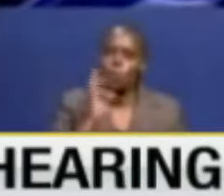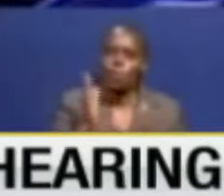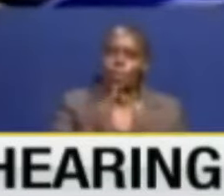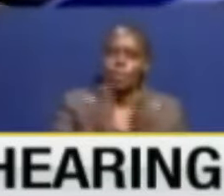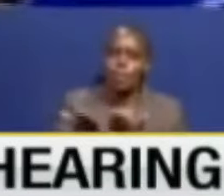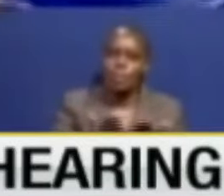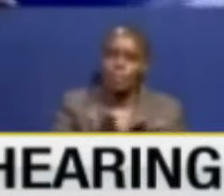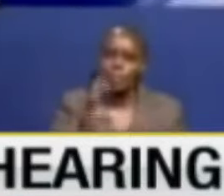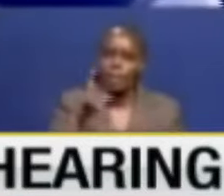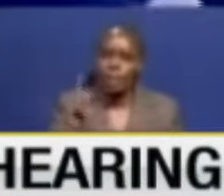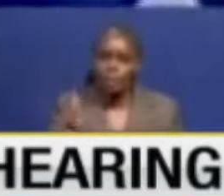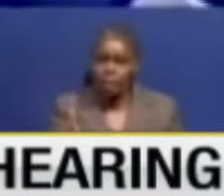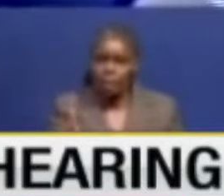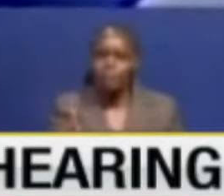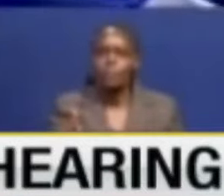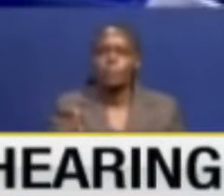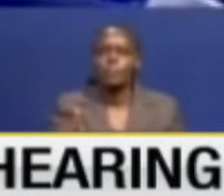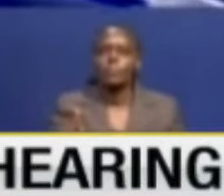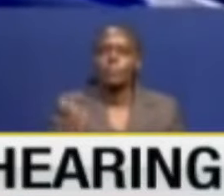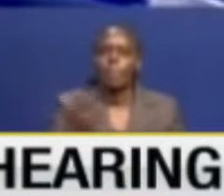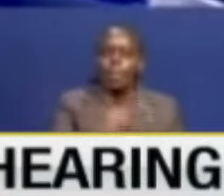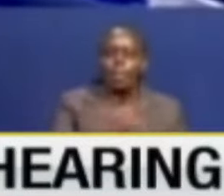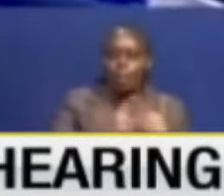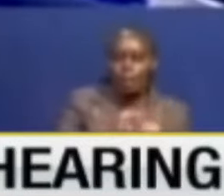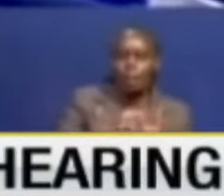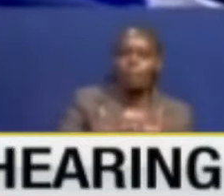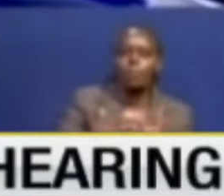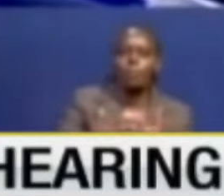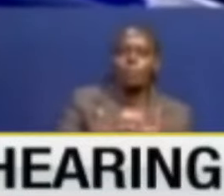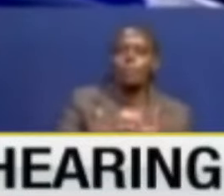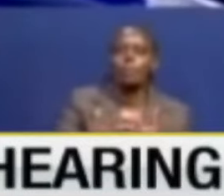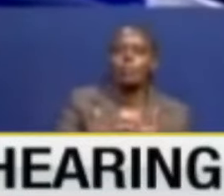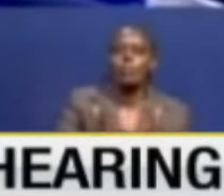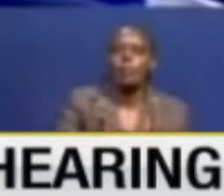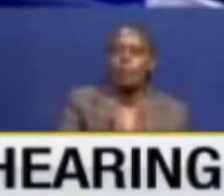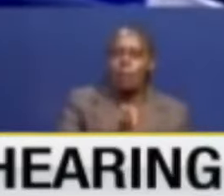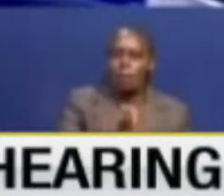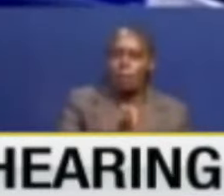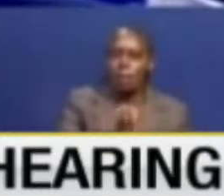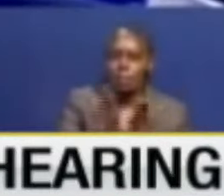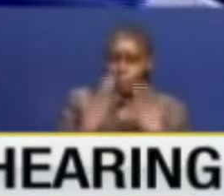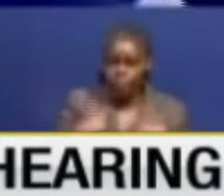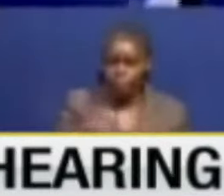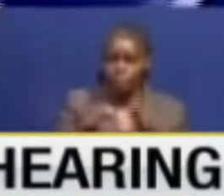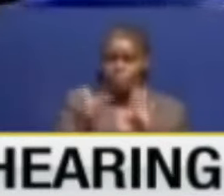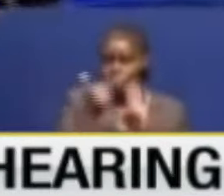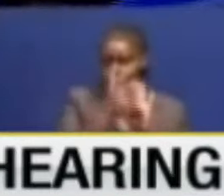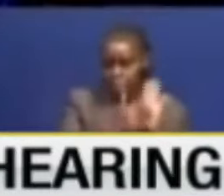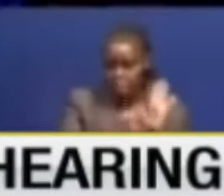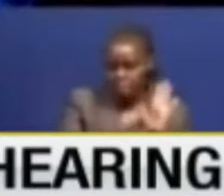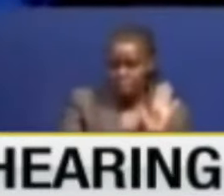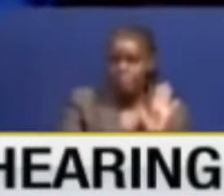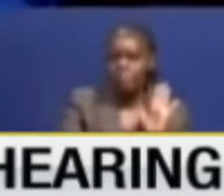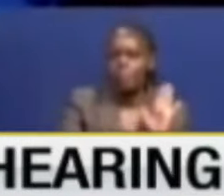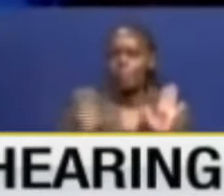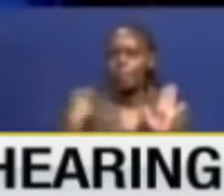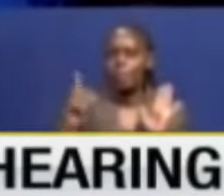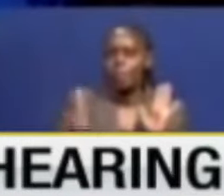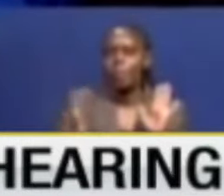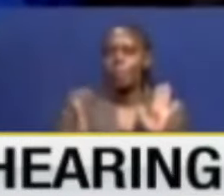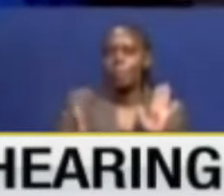Sanitation Services Act, by engagement, connivance, and or complicity in the following.